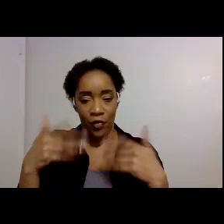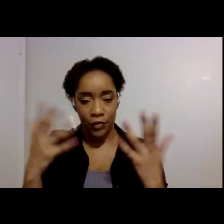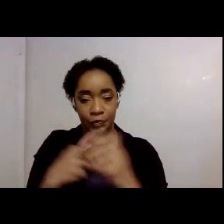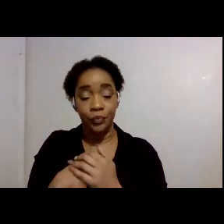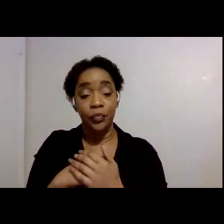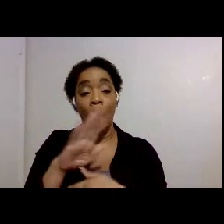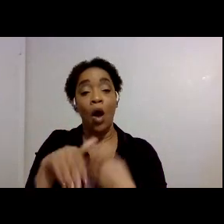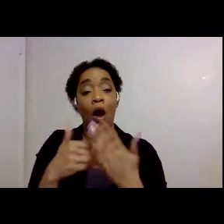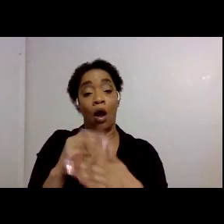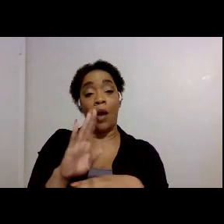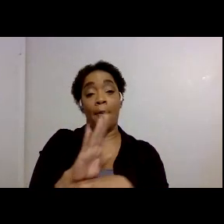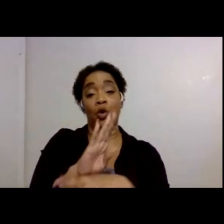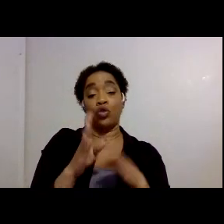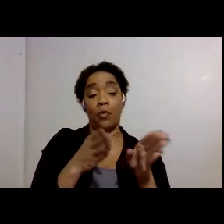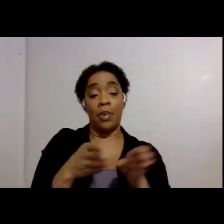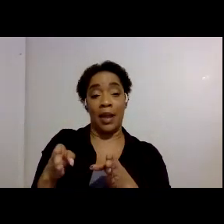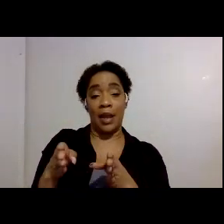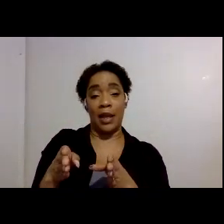plans as far as